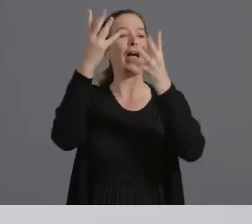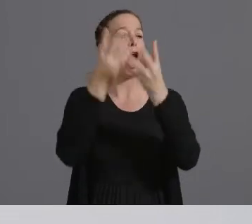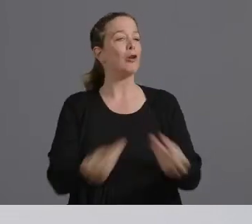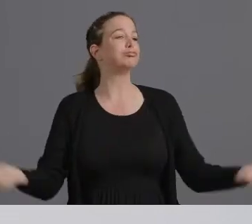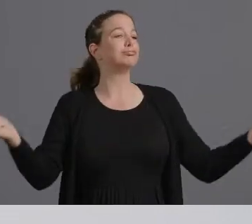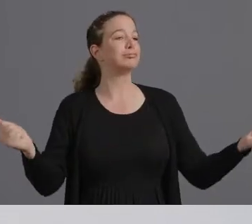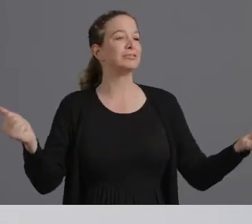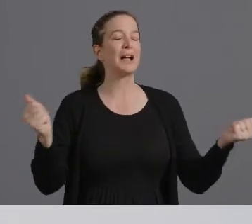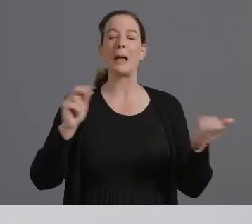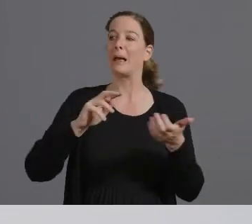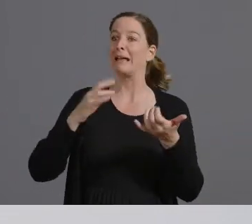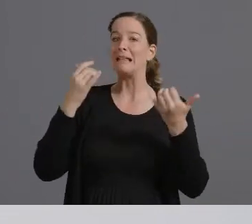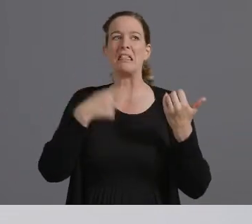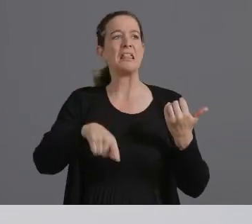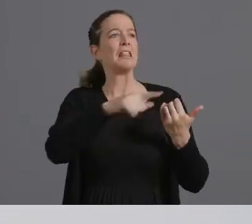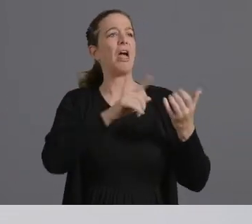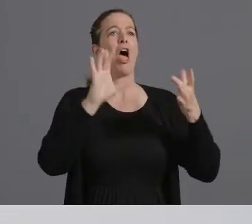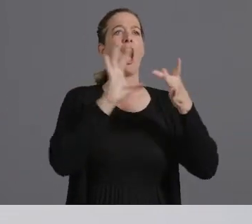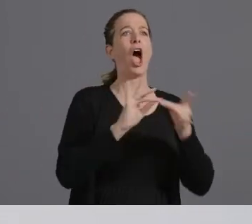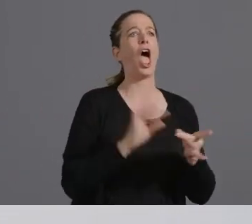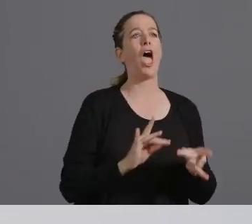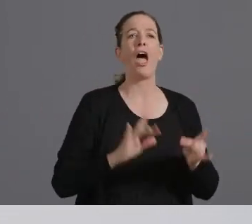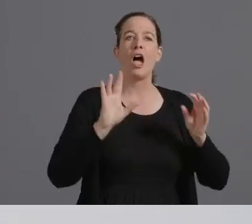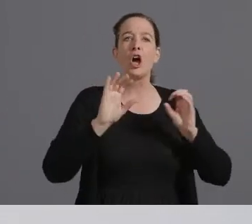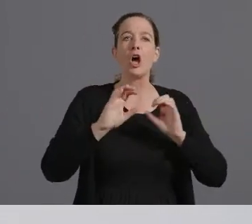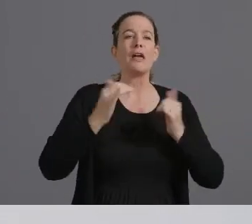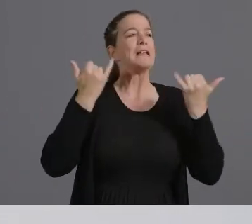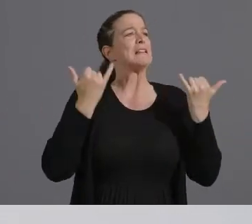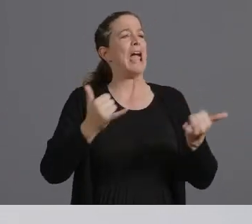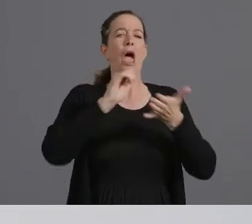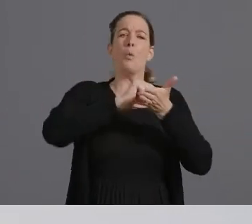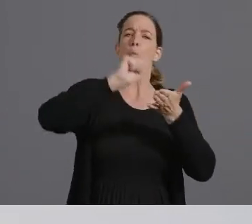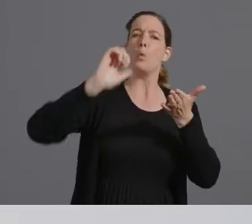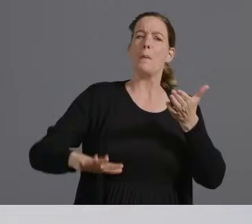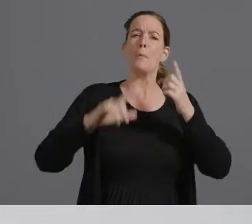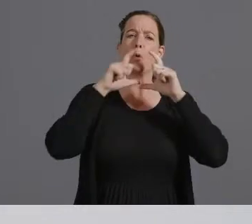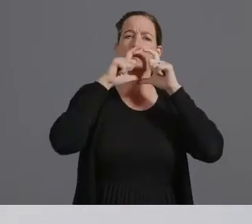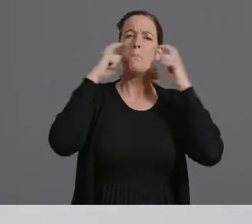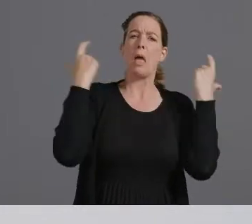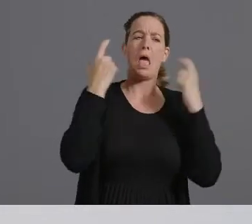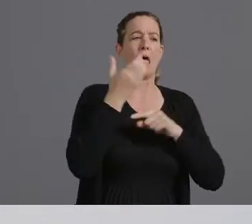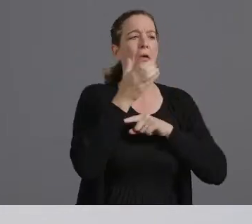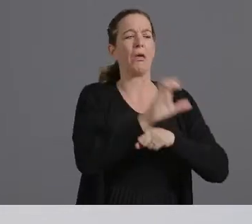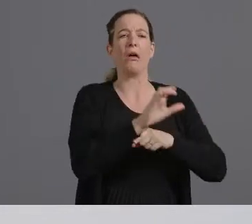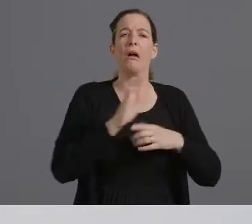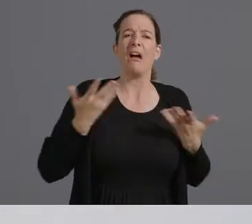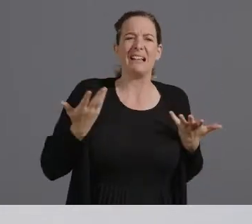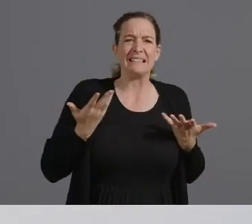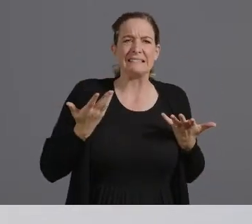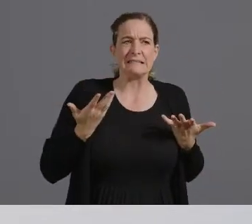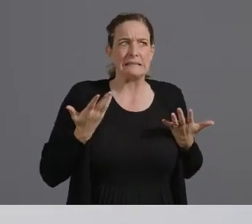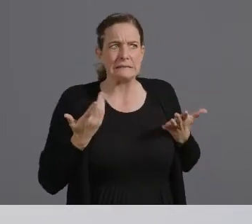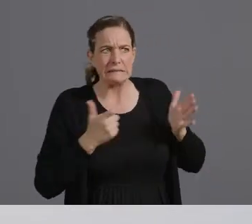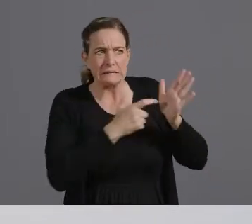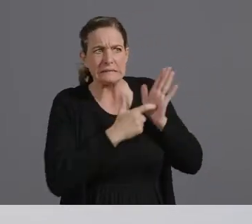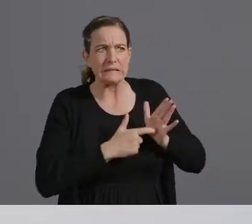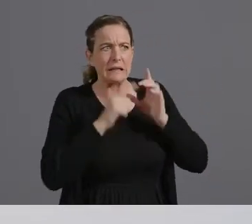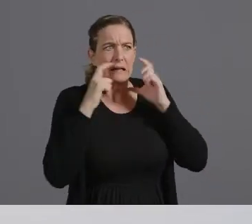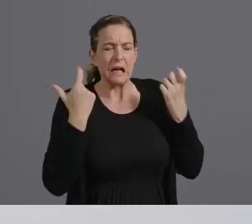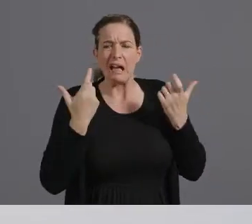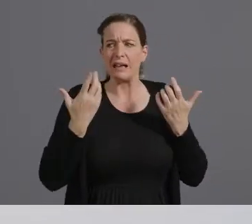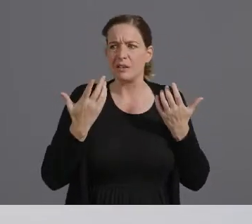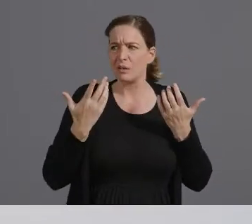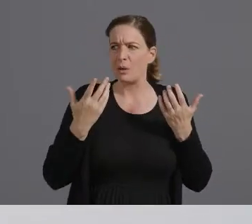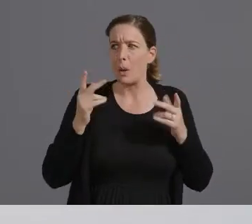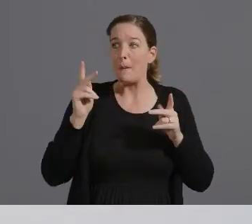mandates. So does this send the right message to the large population who didn't want to see any mitigation in the first